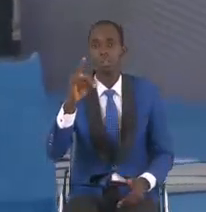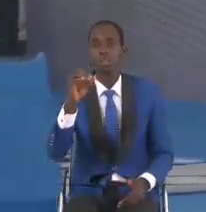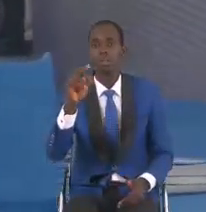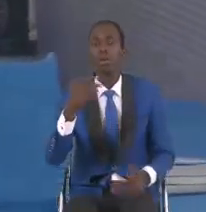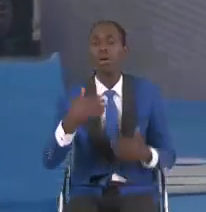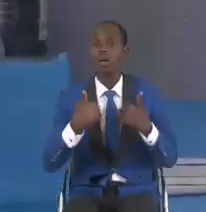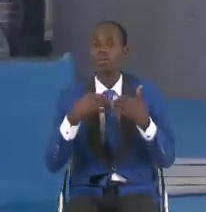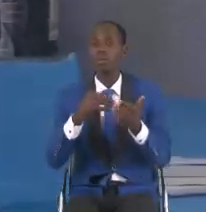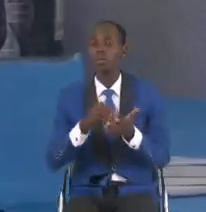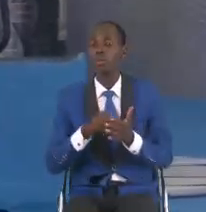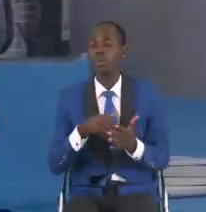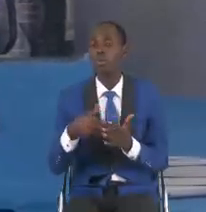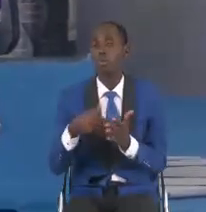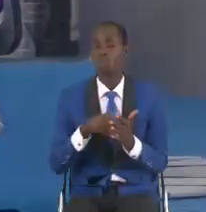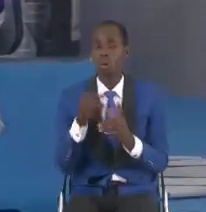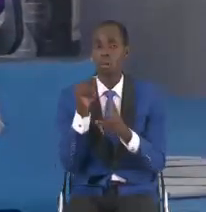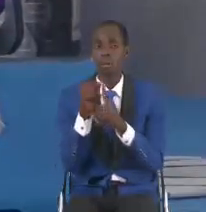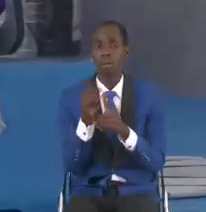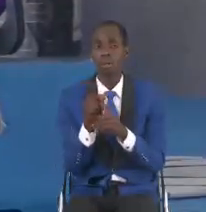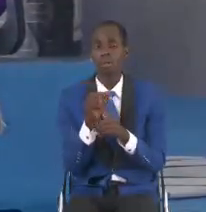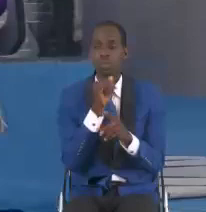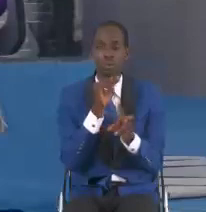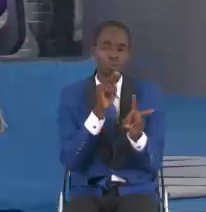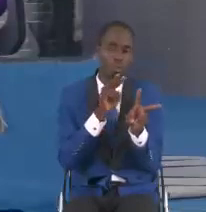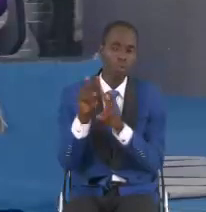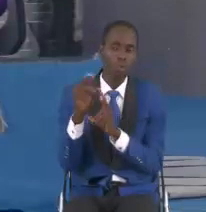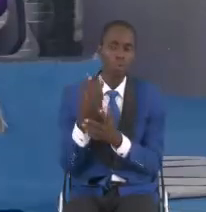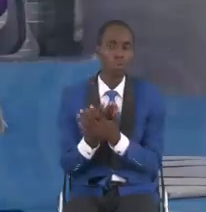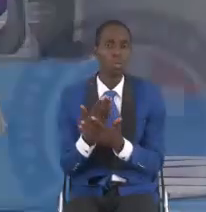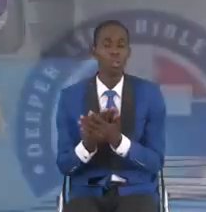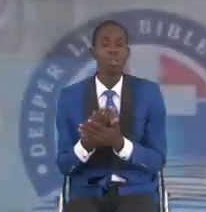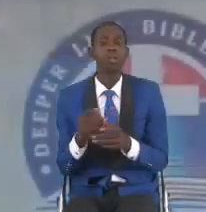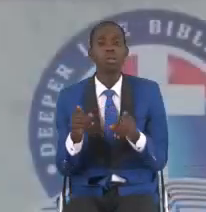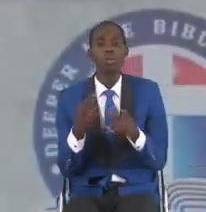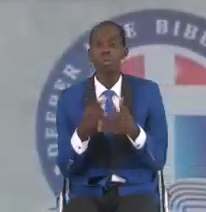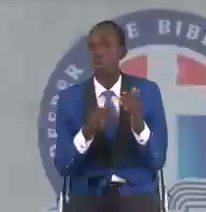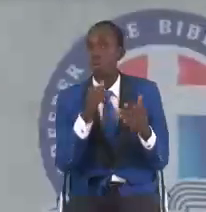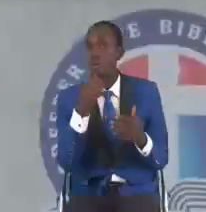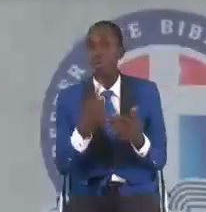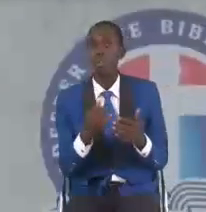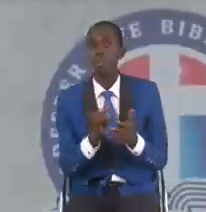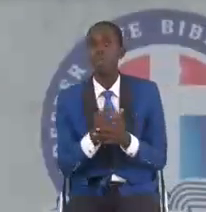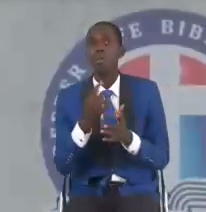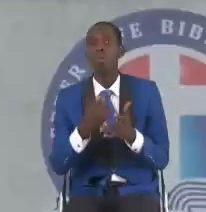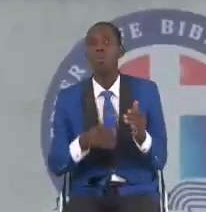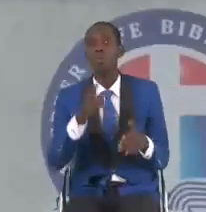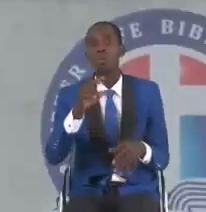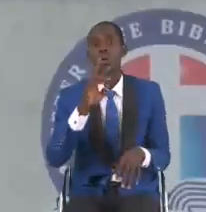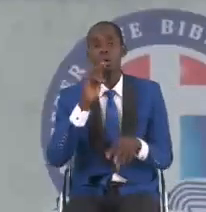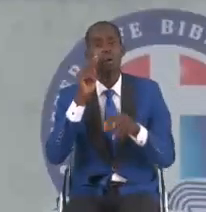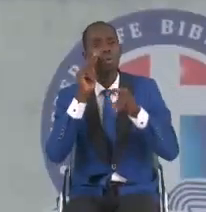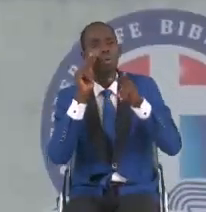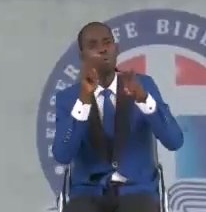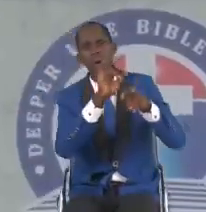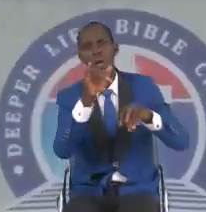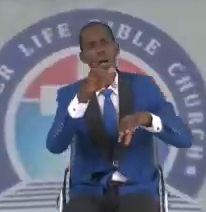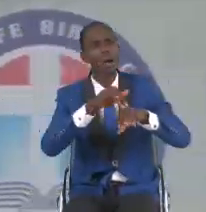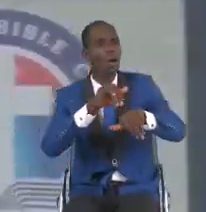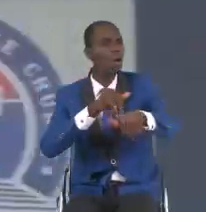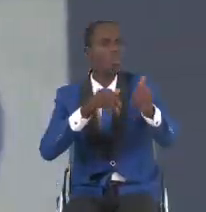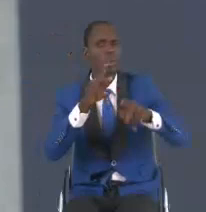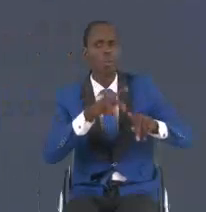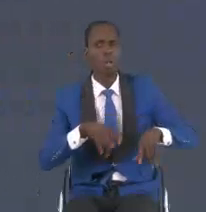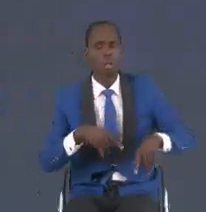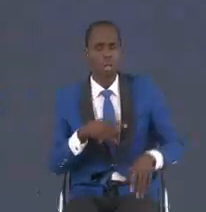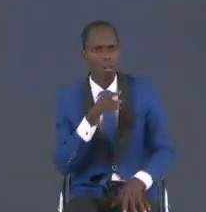He did not watch that area. Not only that, what you are watching in other people's lives, and you are telling them,